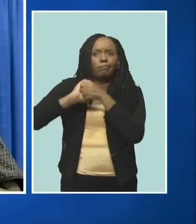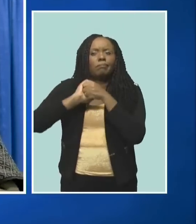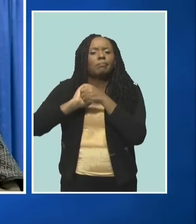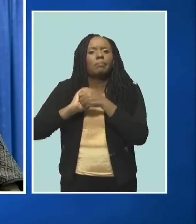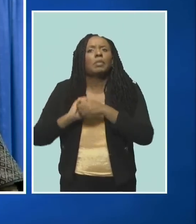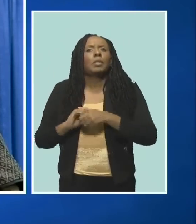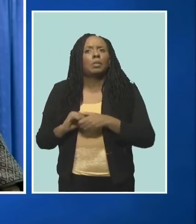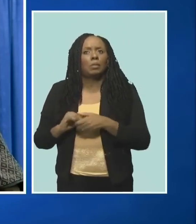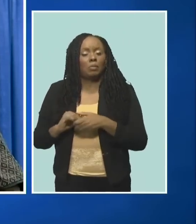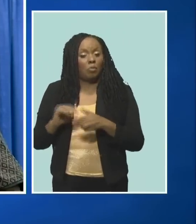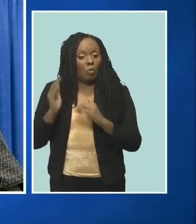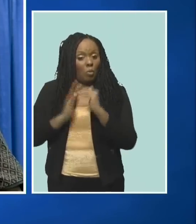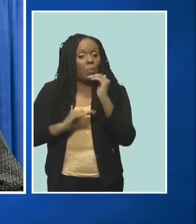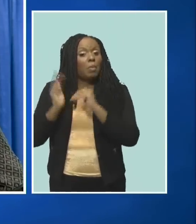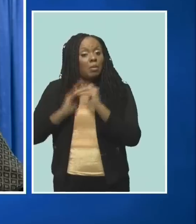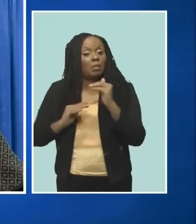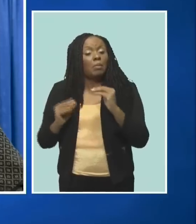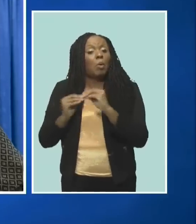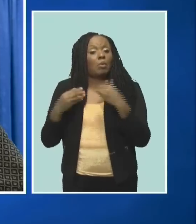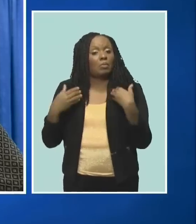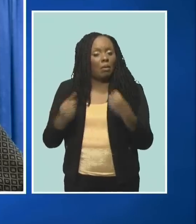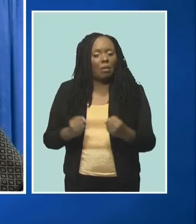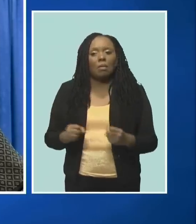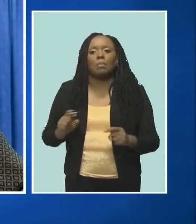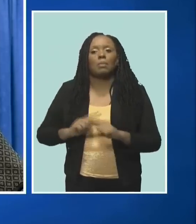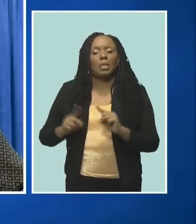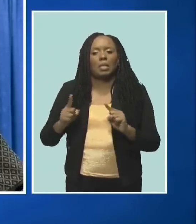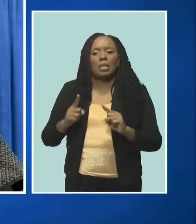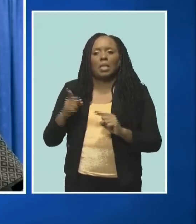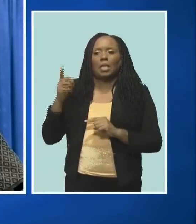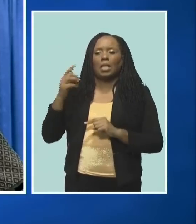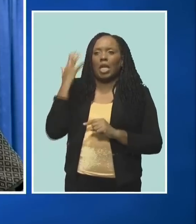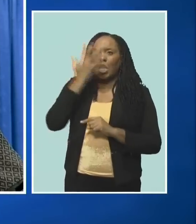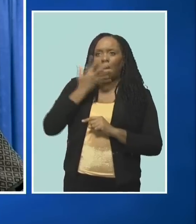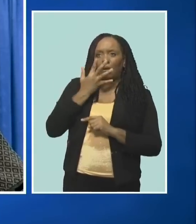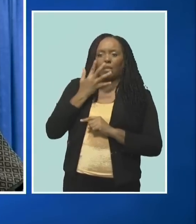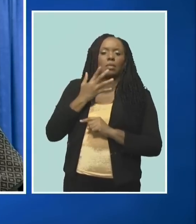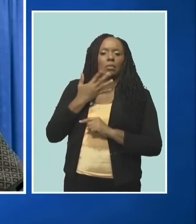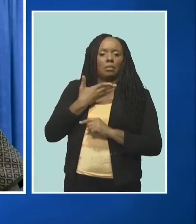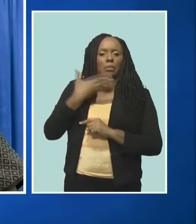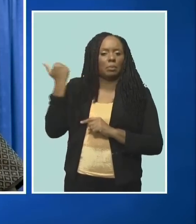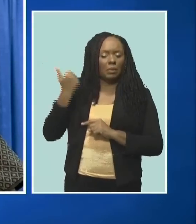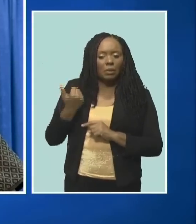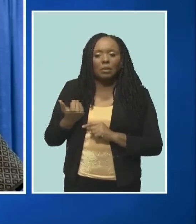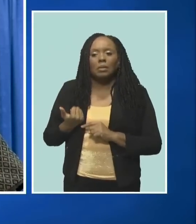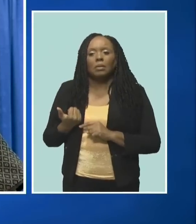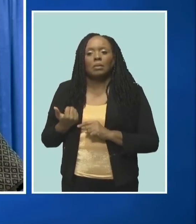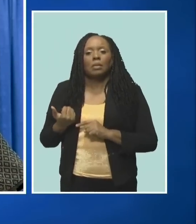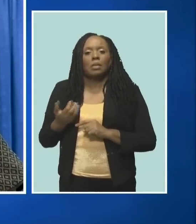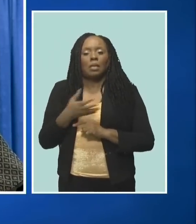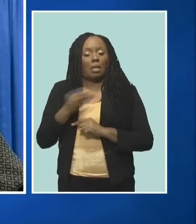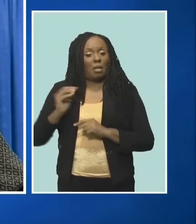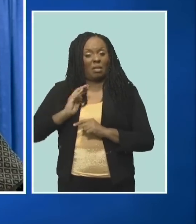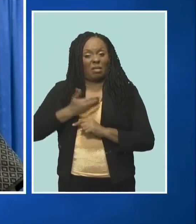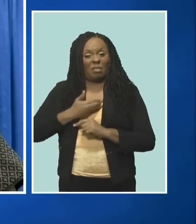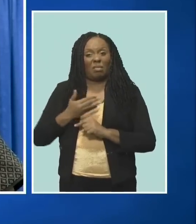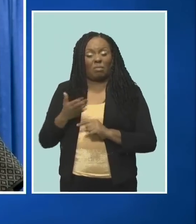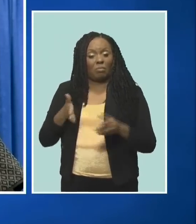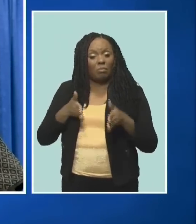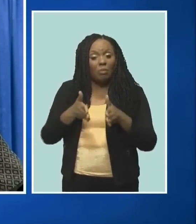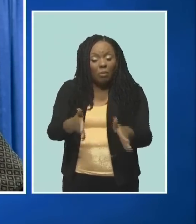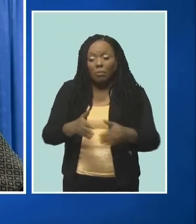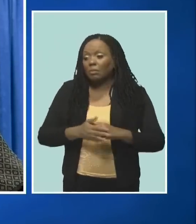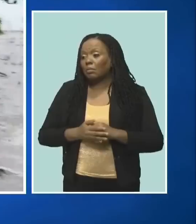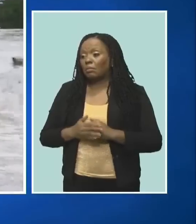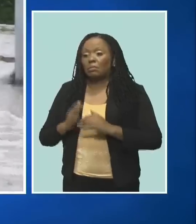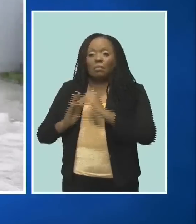but that we can build in a way that's still very pleasing to the eye, but that the infrastructure of our properties, of our roads, of